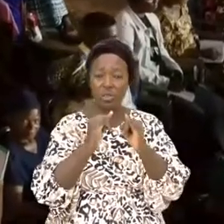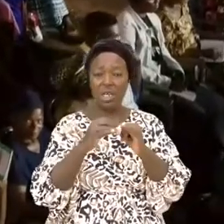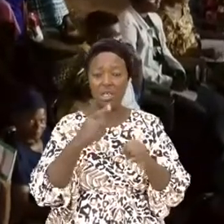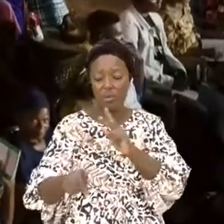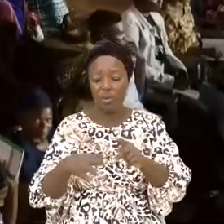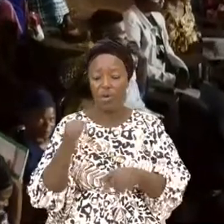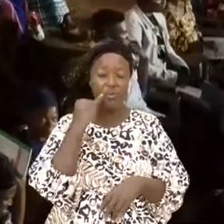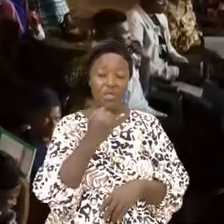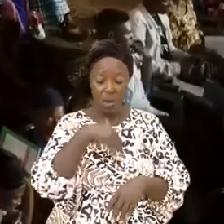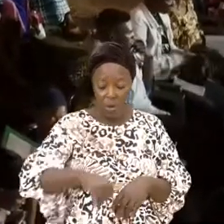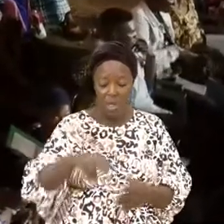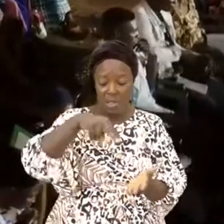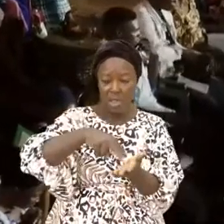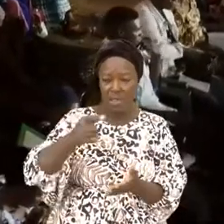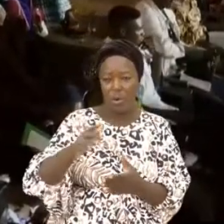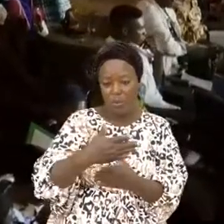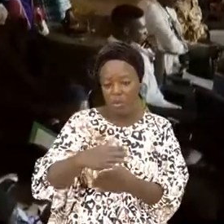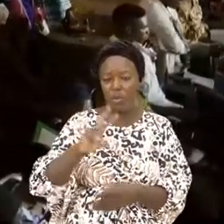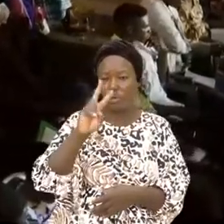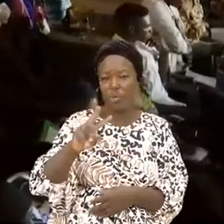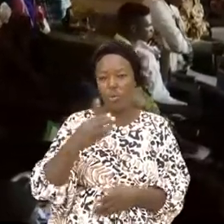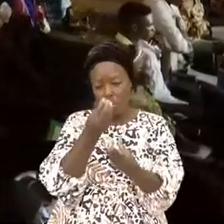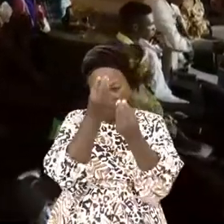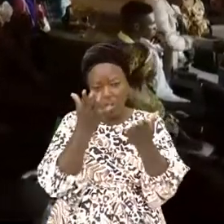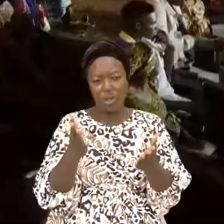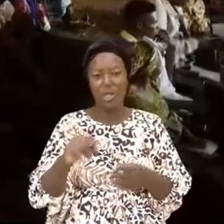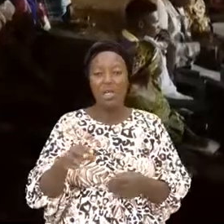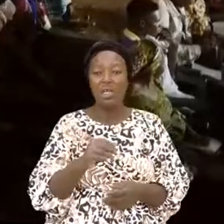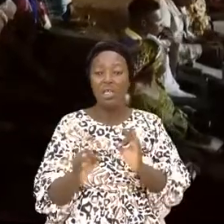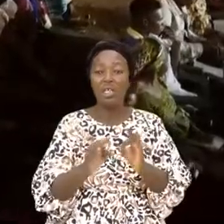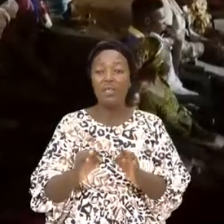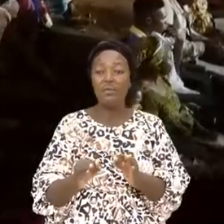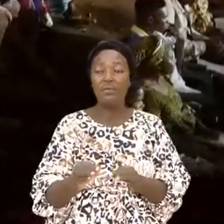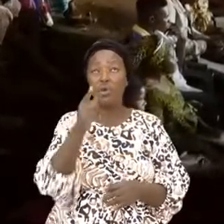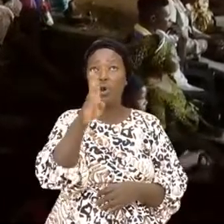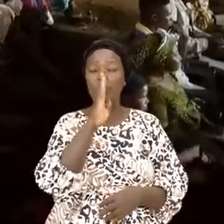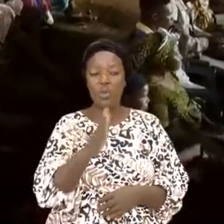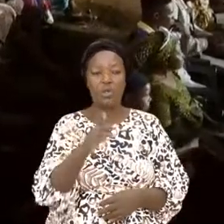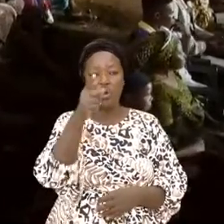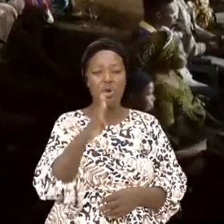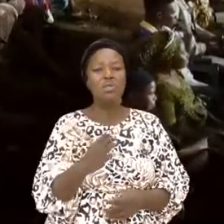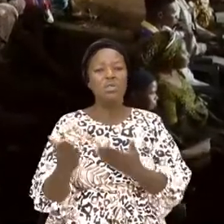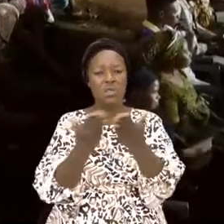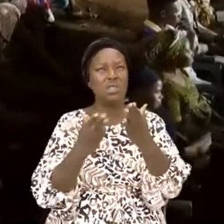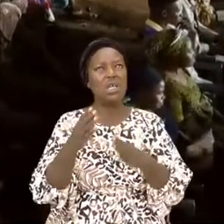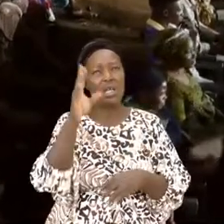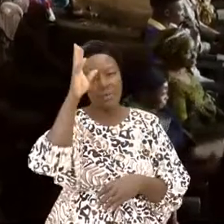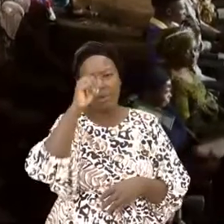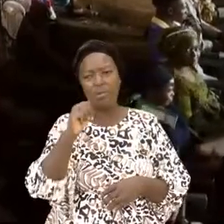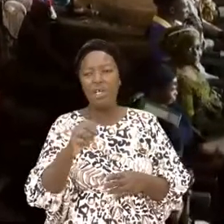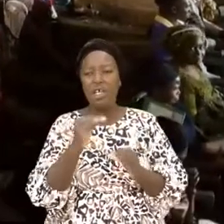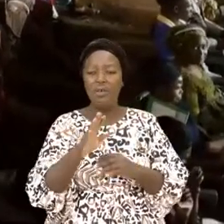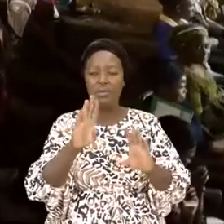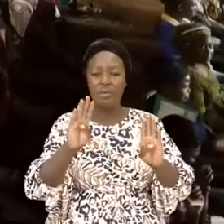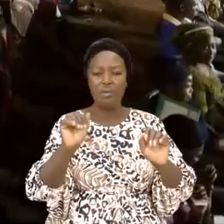why stand ye between two opinions? If God be God, serve him. If a Baal,